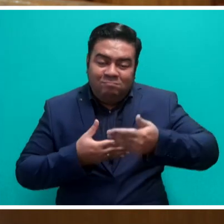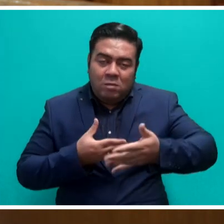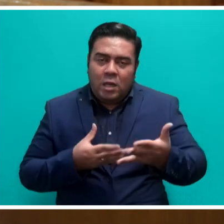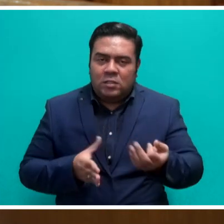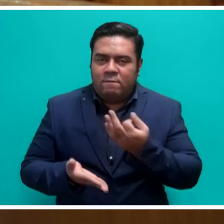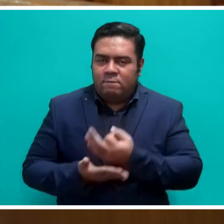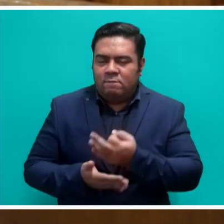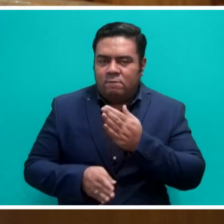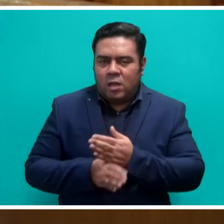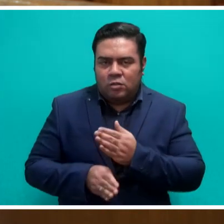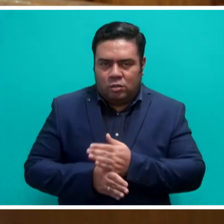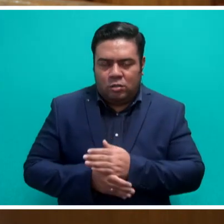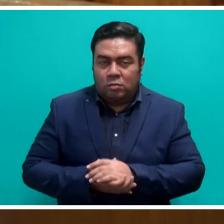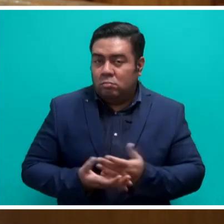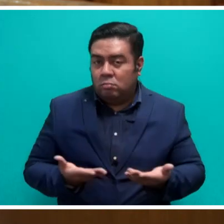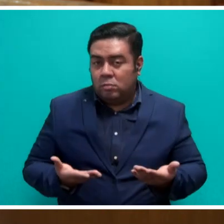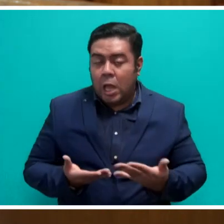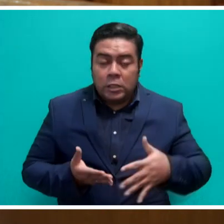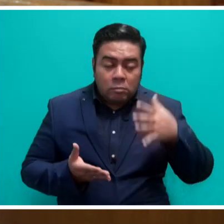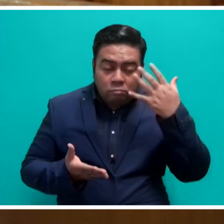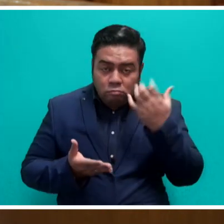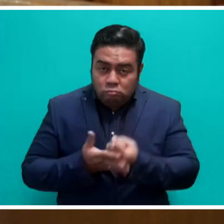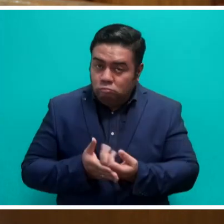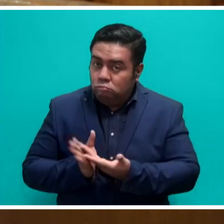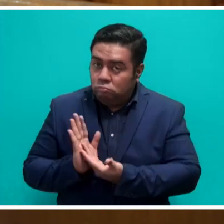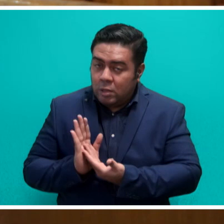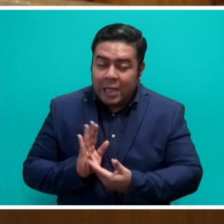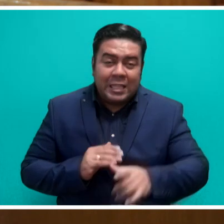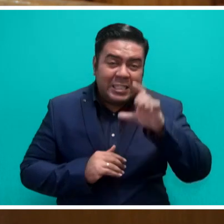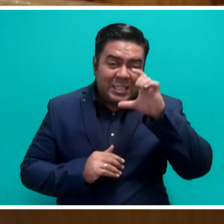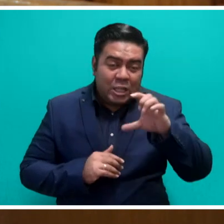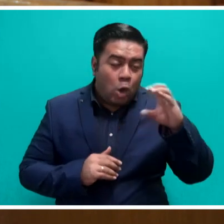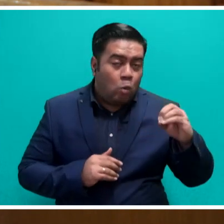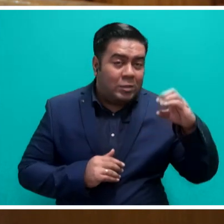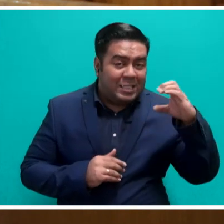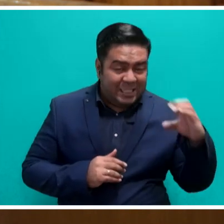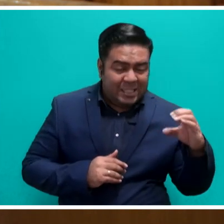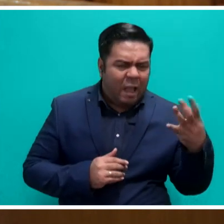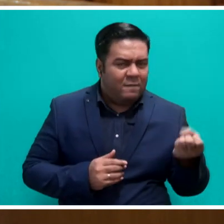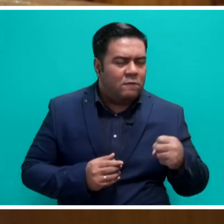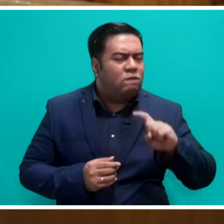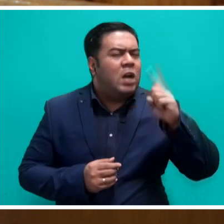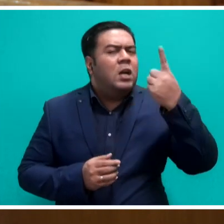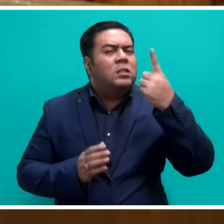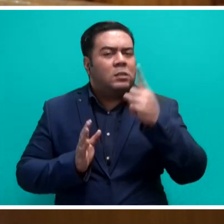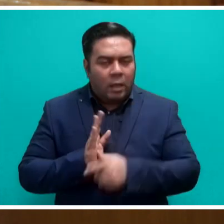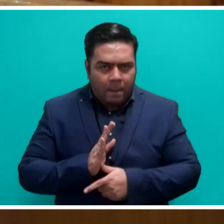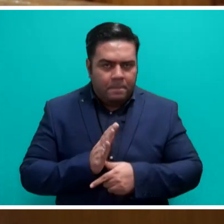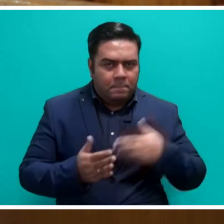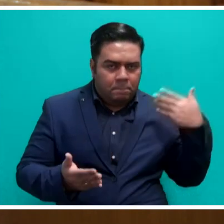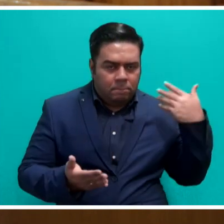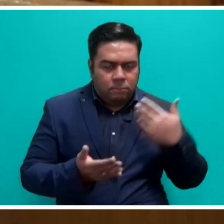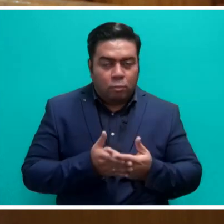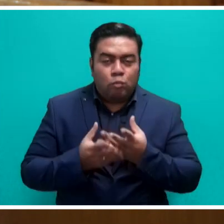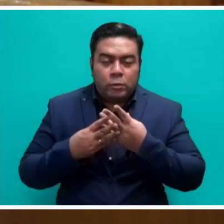functions. As such, the COC, for the first time, resolved to